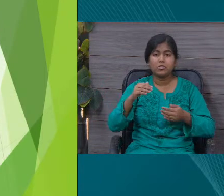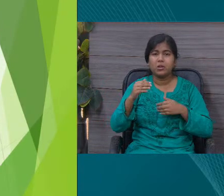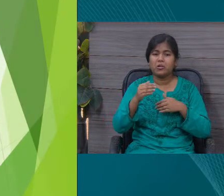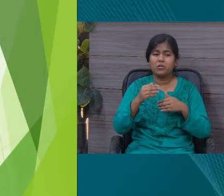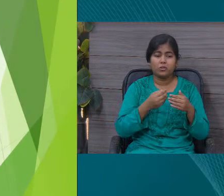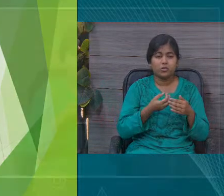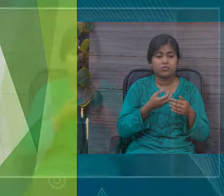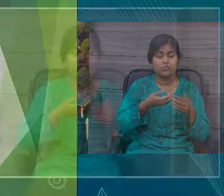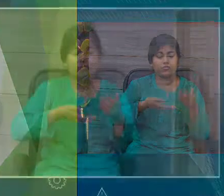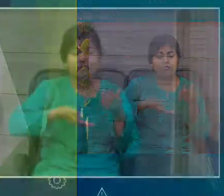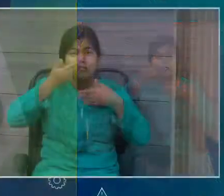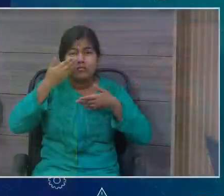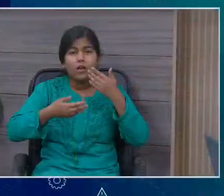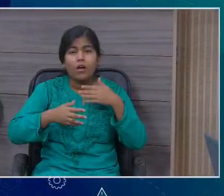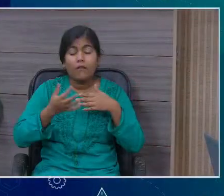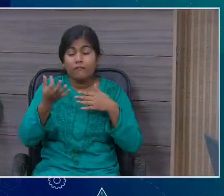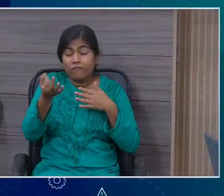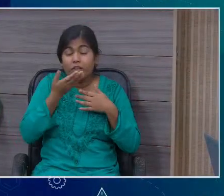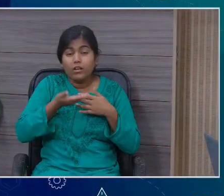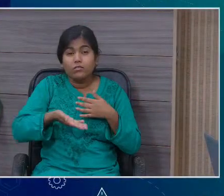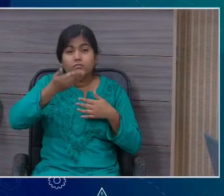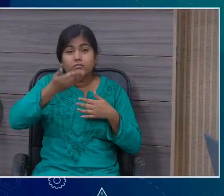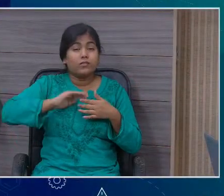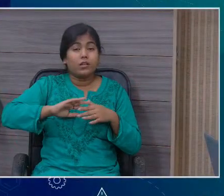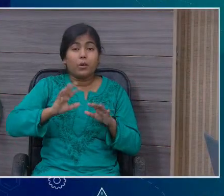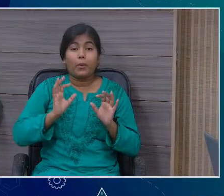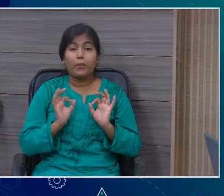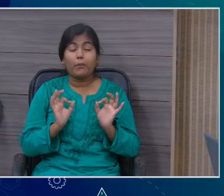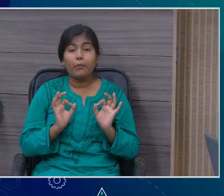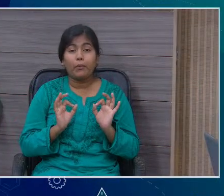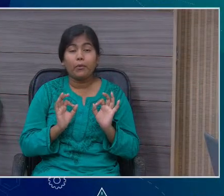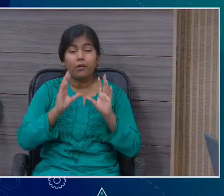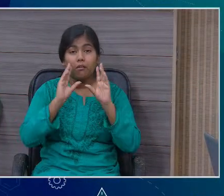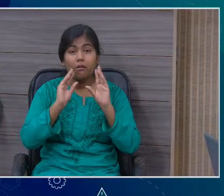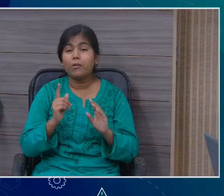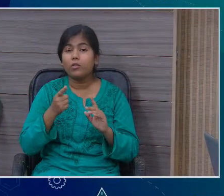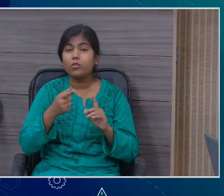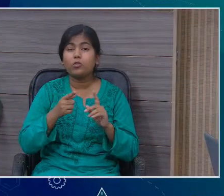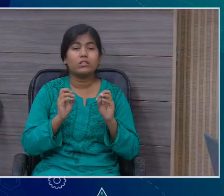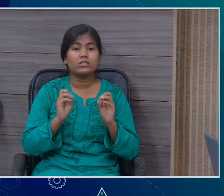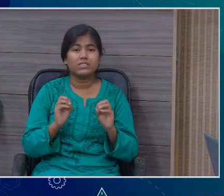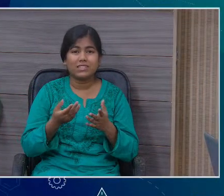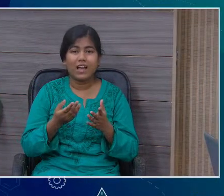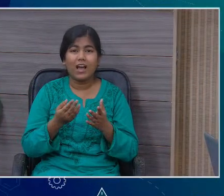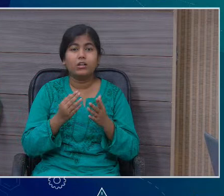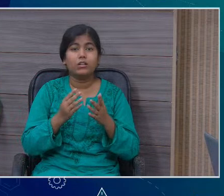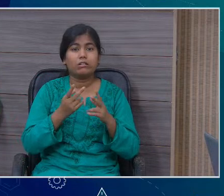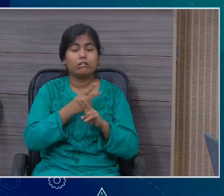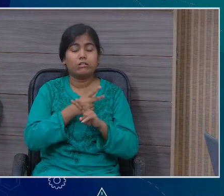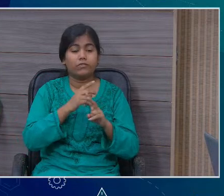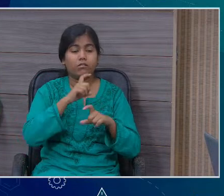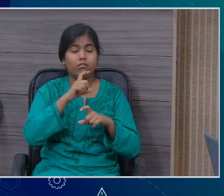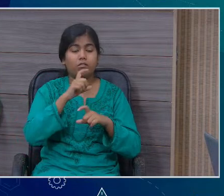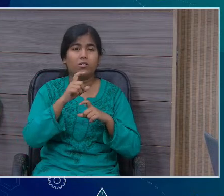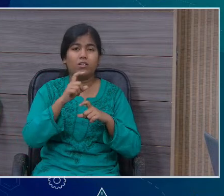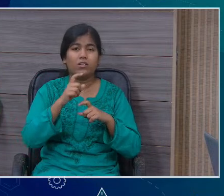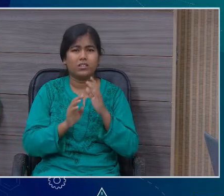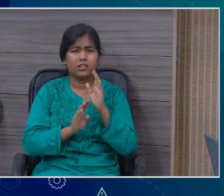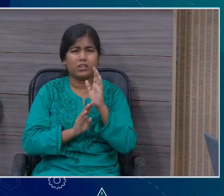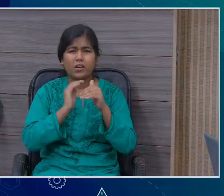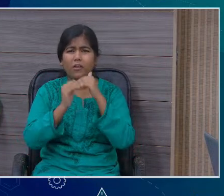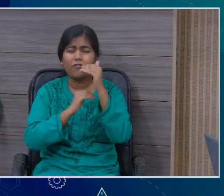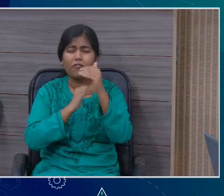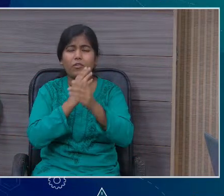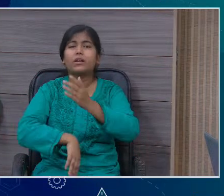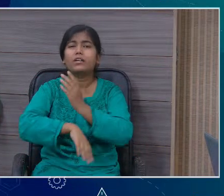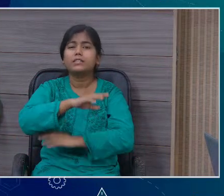oxygen, there is no fresh air, and what happens is that they start developing developmental delays, developmental disabilities, such as